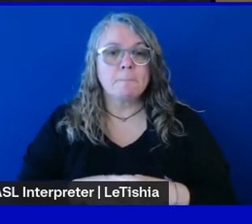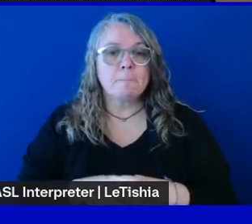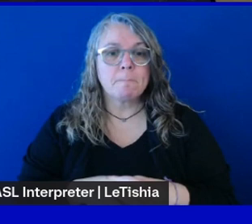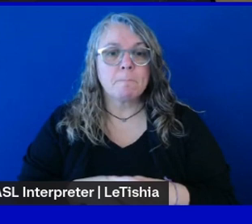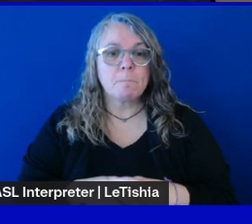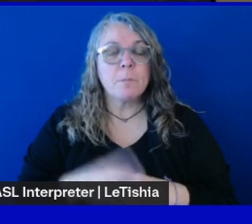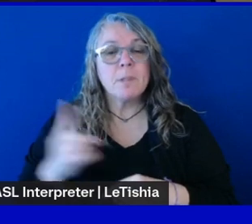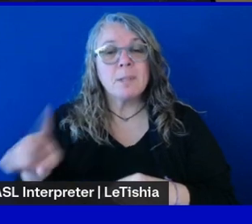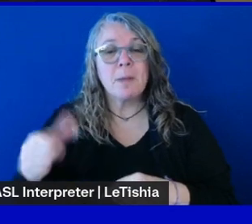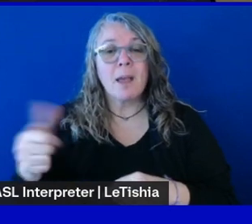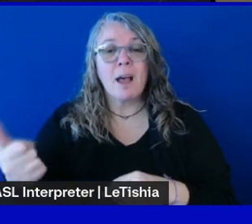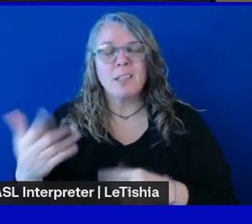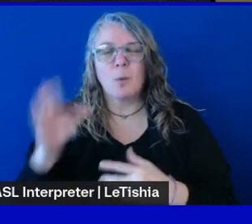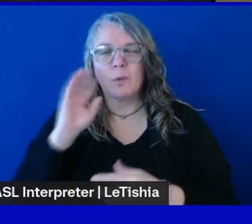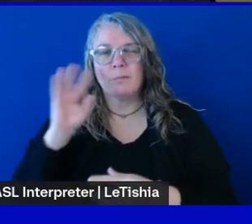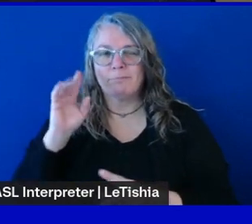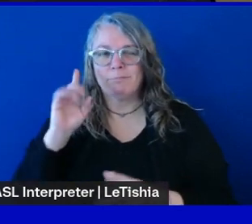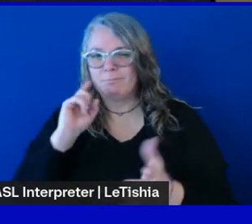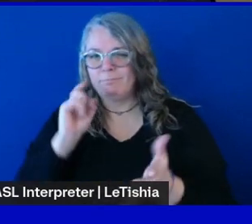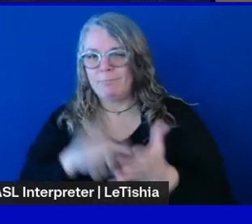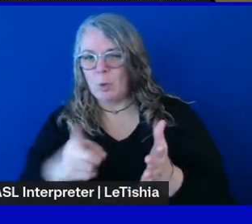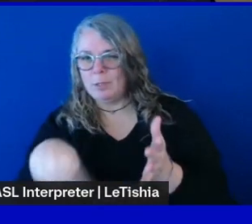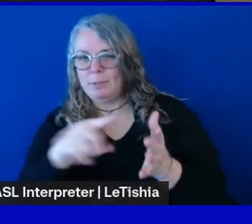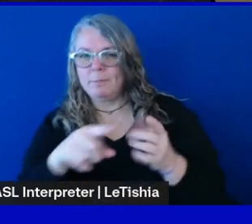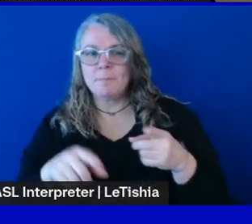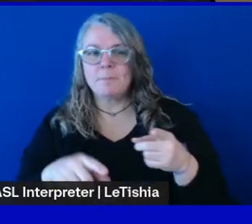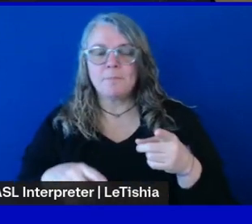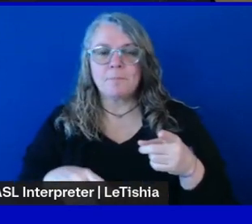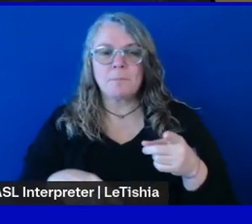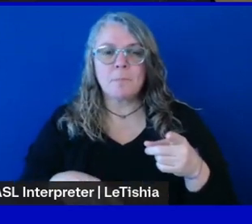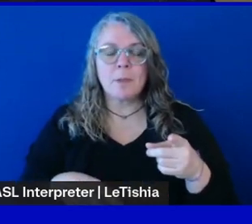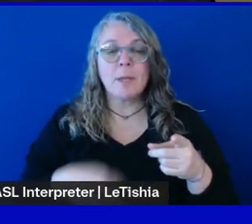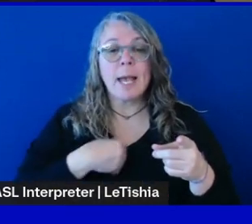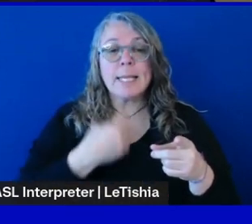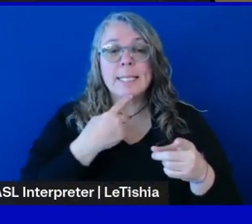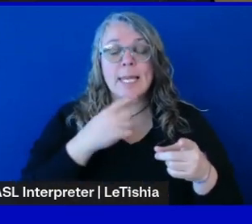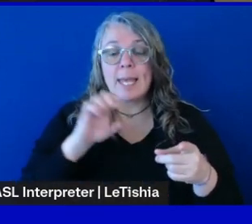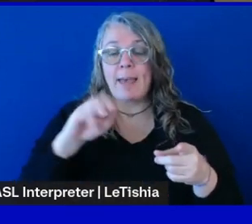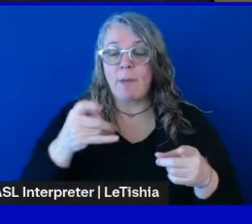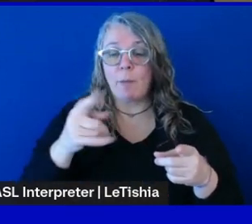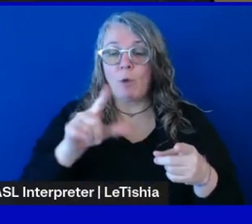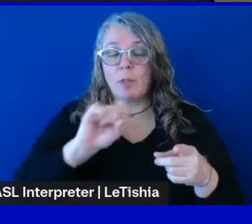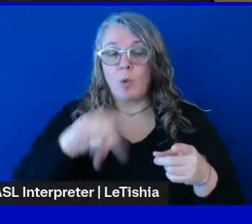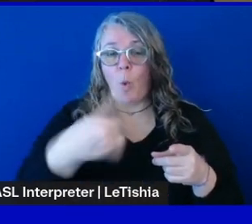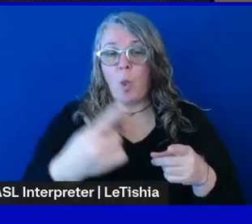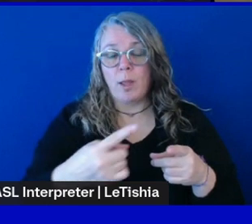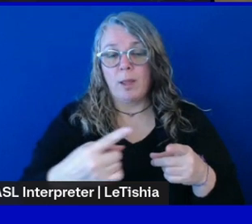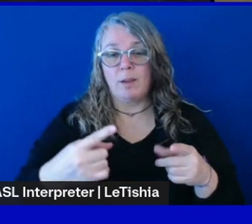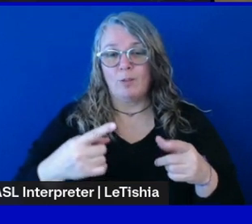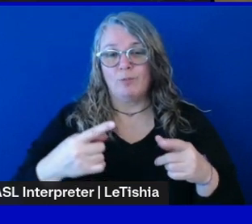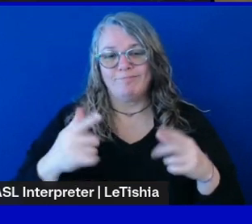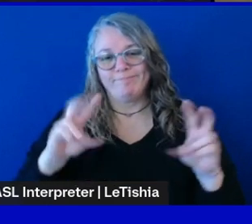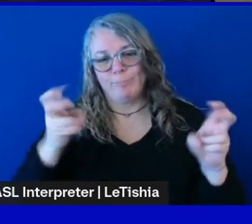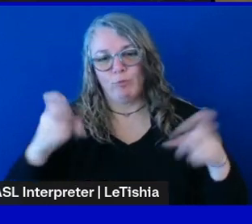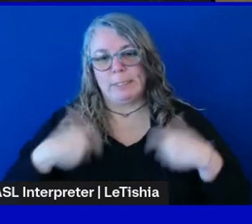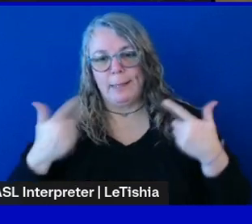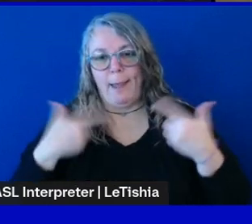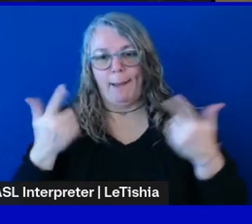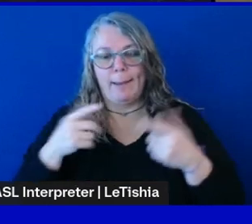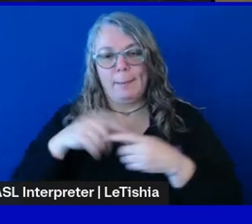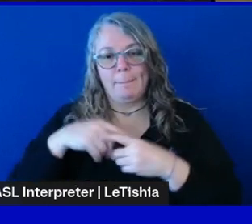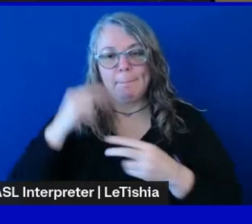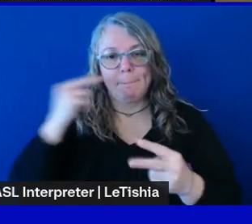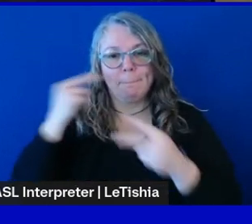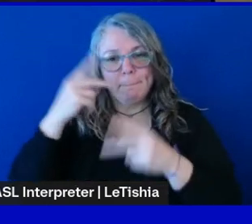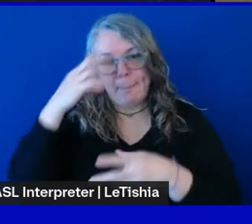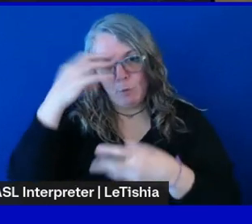something else that I want to kind of bring your attention to as well, is when I said ephemerals only kind of reside in memory during the plan and apply, you